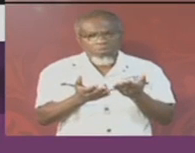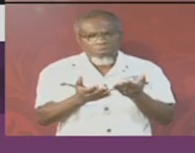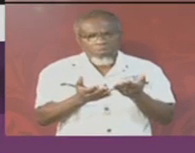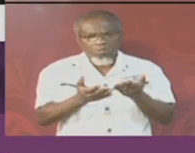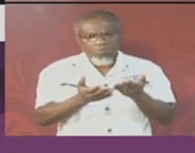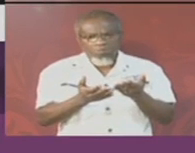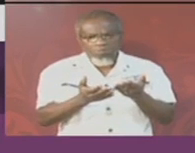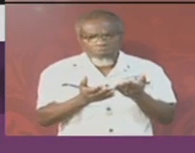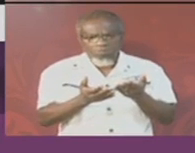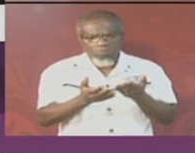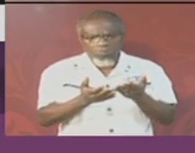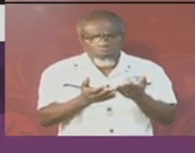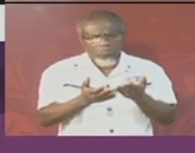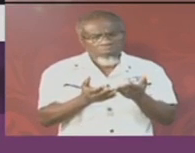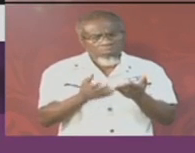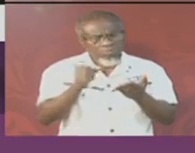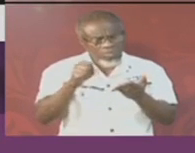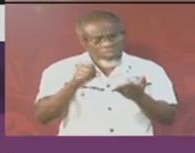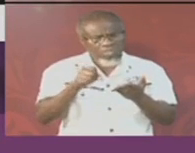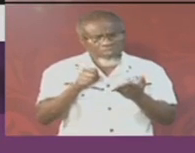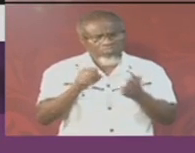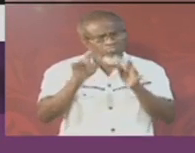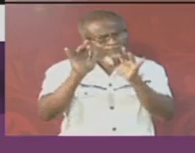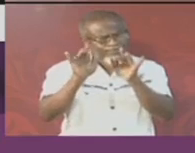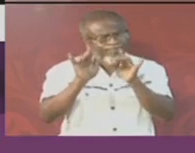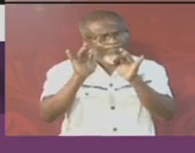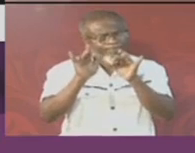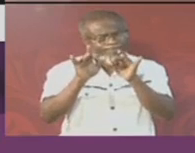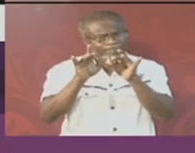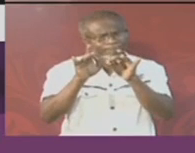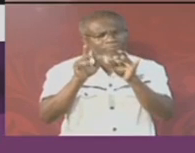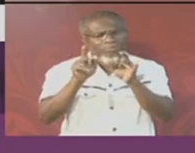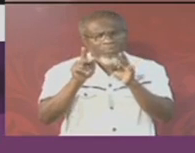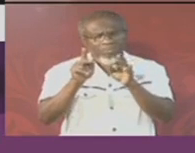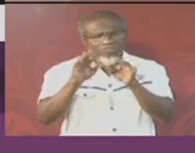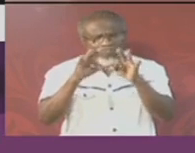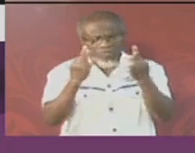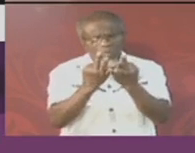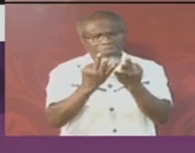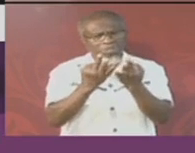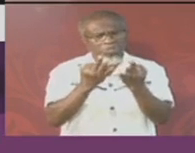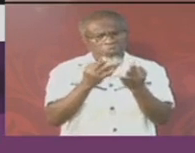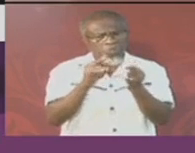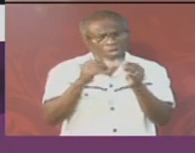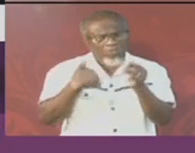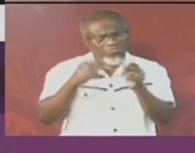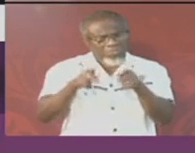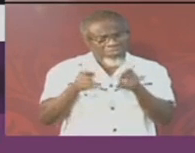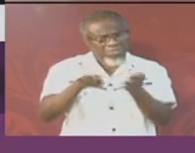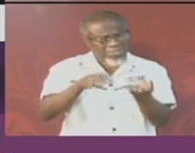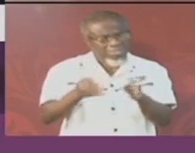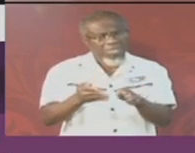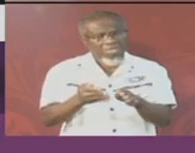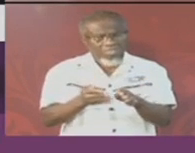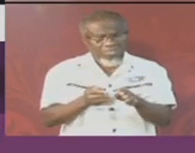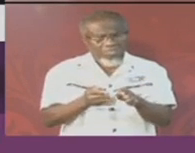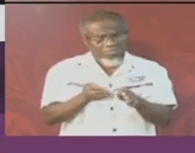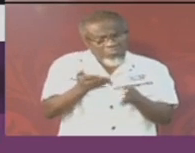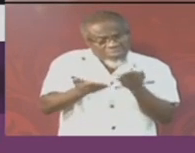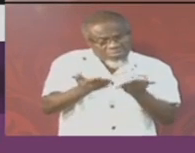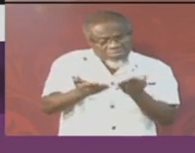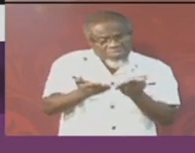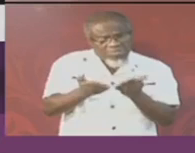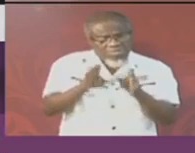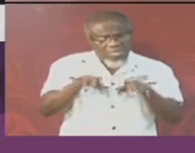seen, condolences again to all those families, can we start being given perhaps a breakdown of not patient details,